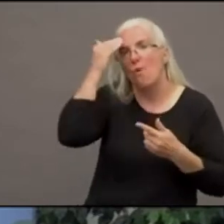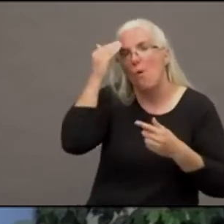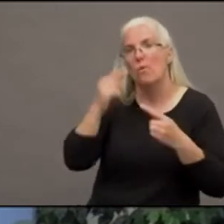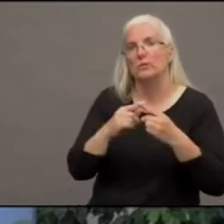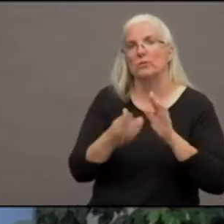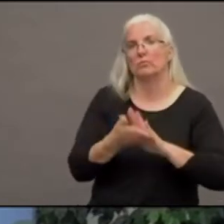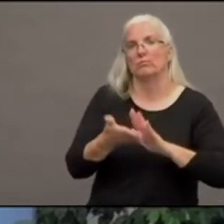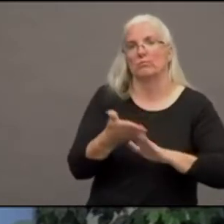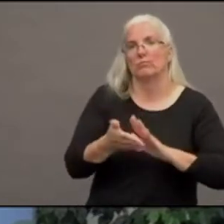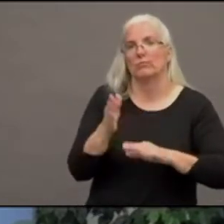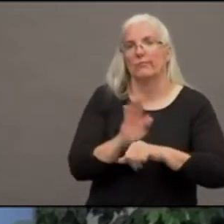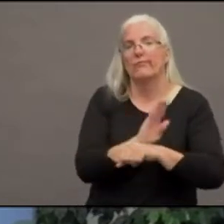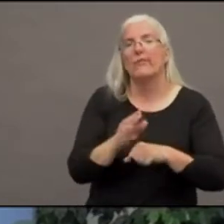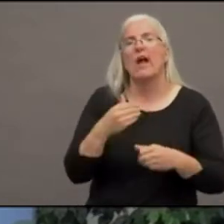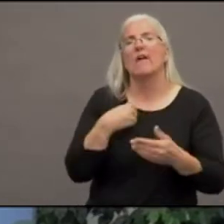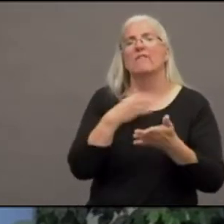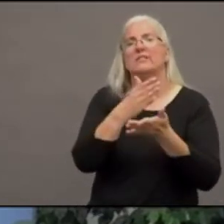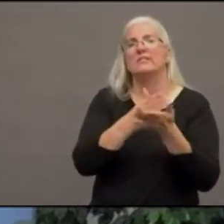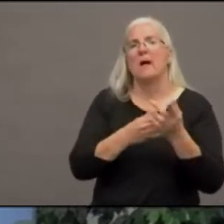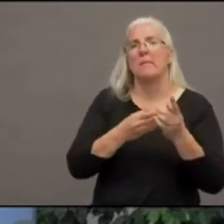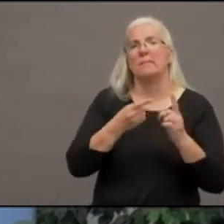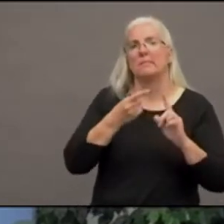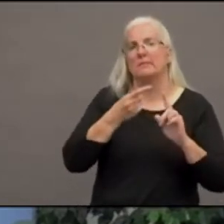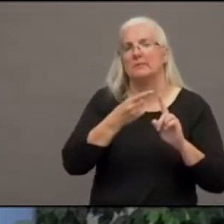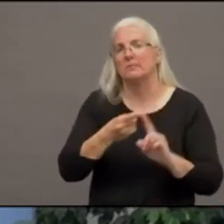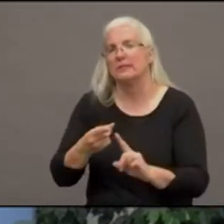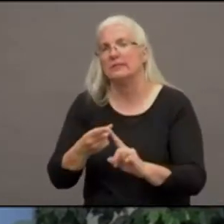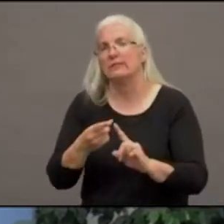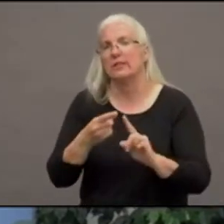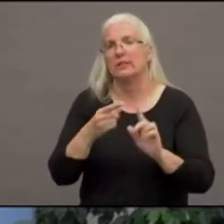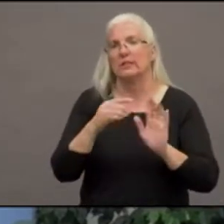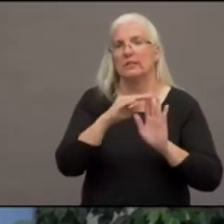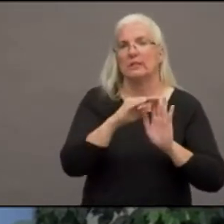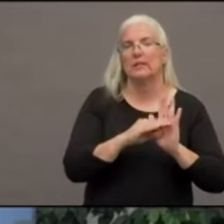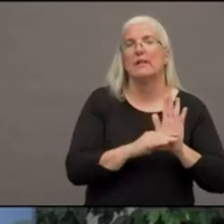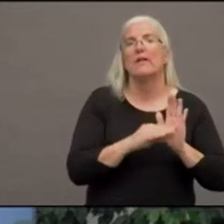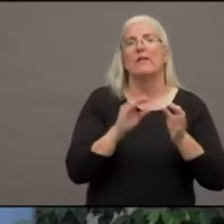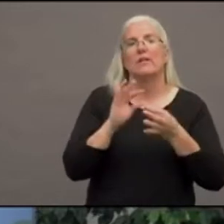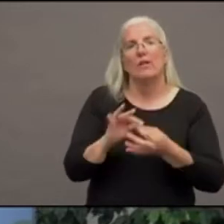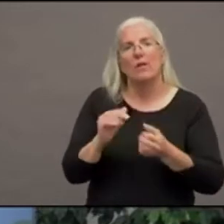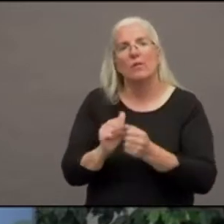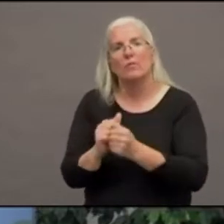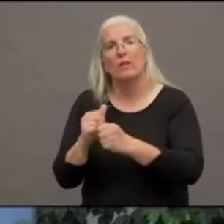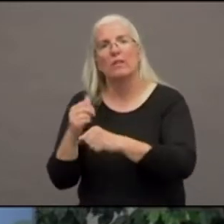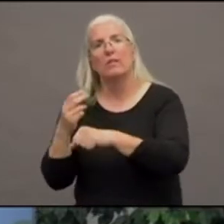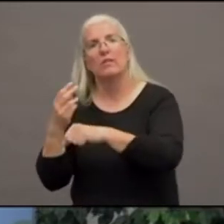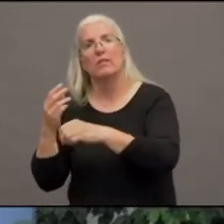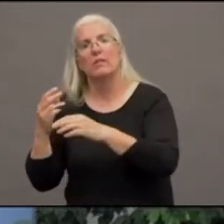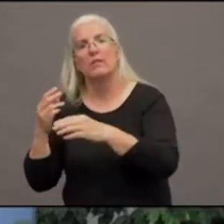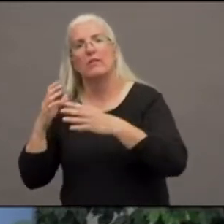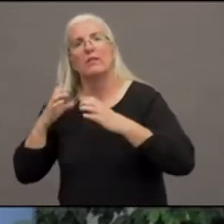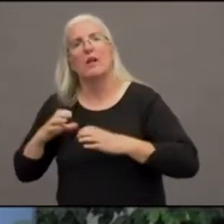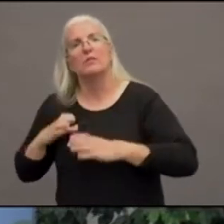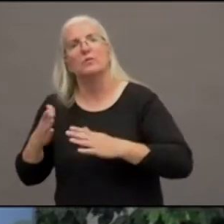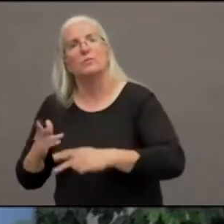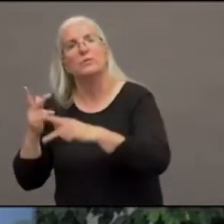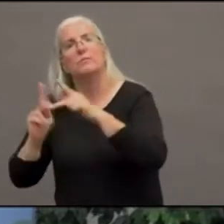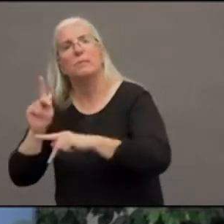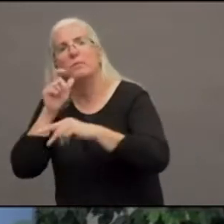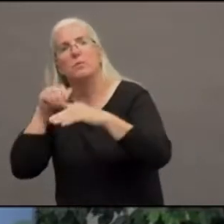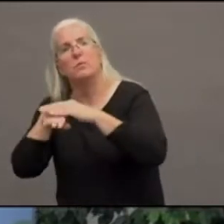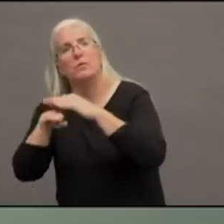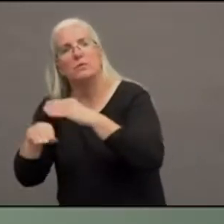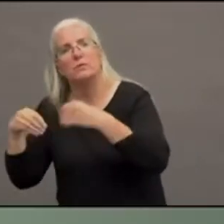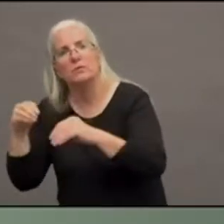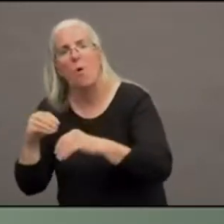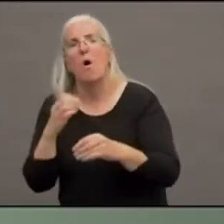we should all see as customers, patrons, but also workers and business owners pretty much across the board uniformly